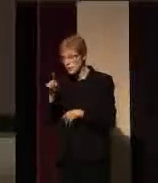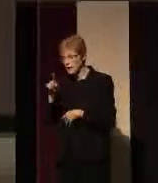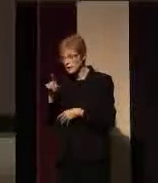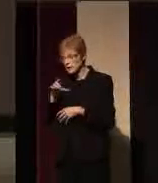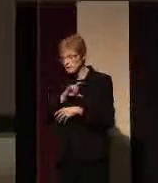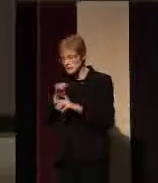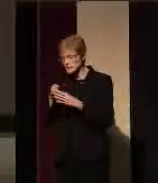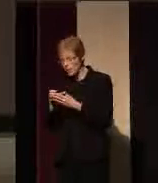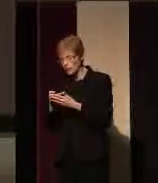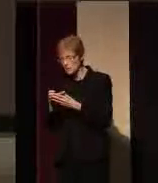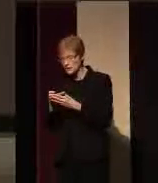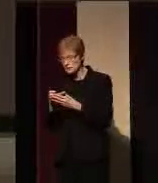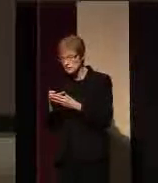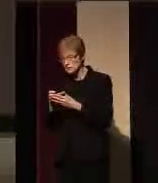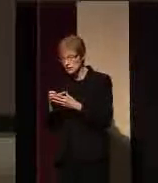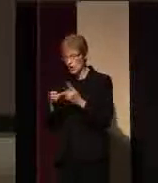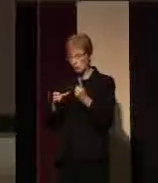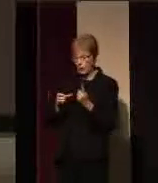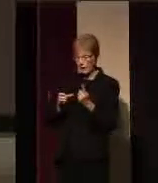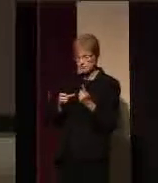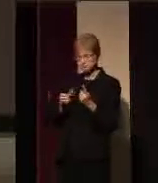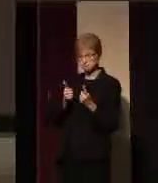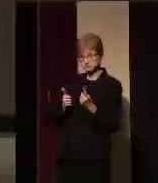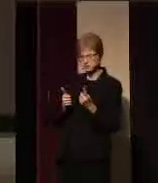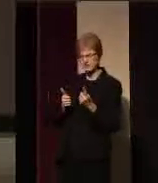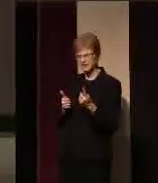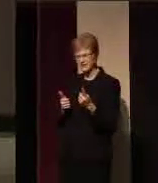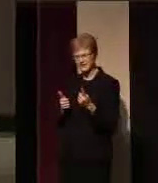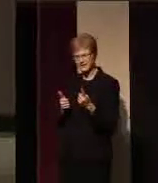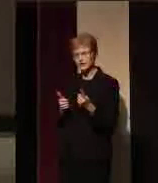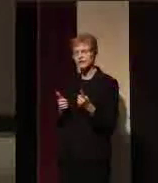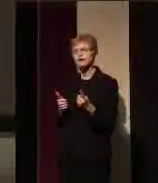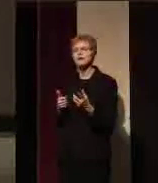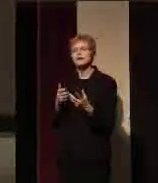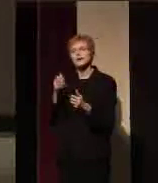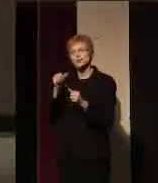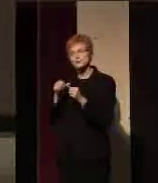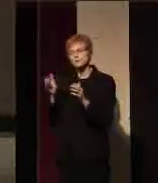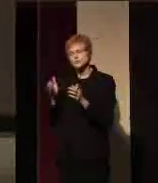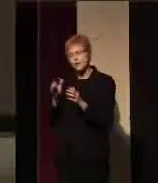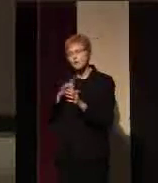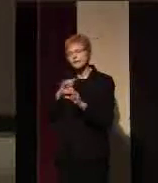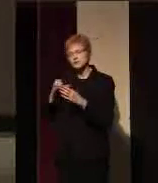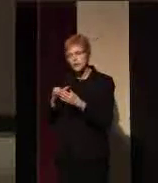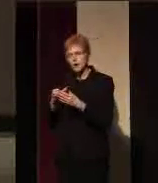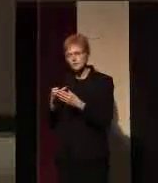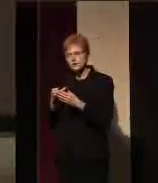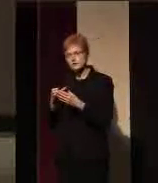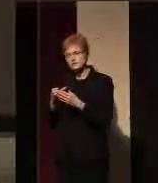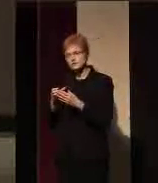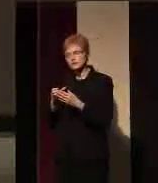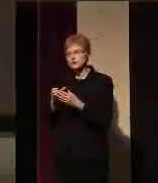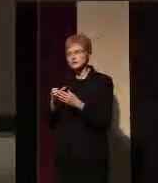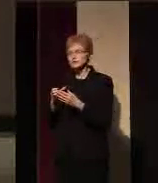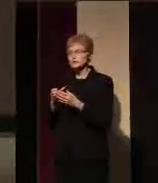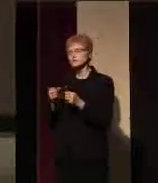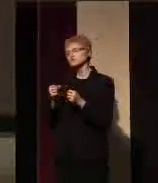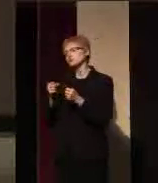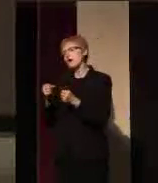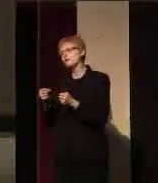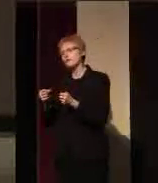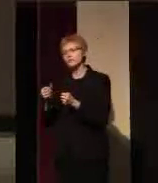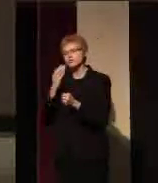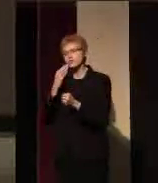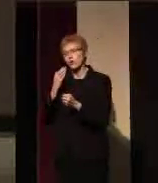I gave you the statute. Remember the smaller departments where you drove through all the time, you know